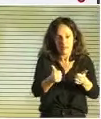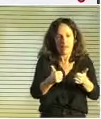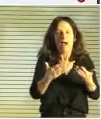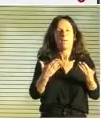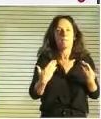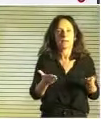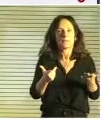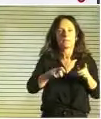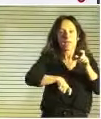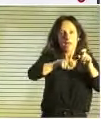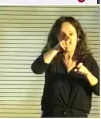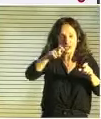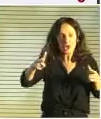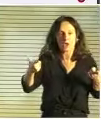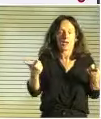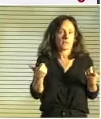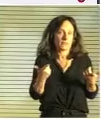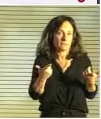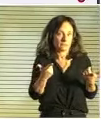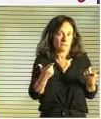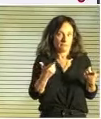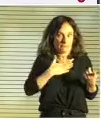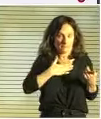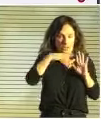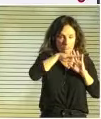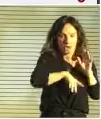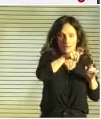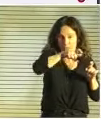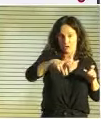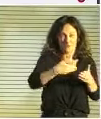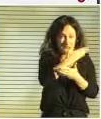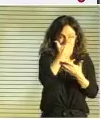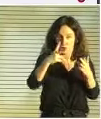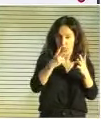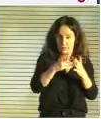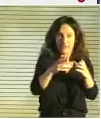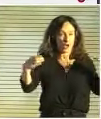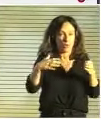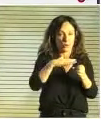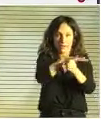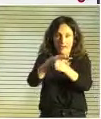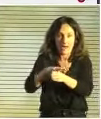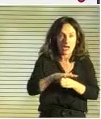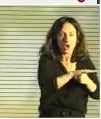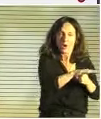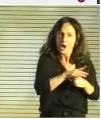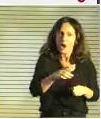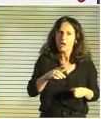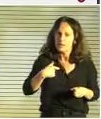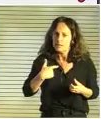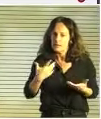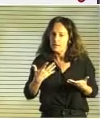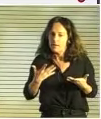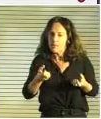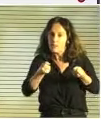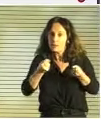the societies, the communities, the local communities. Communities should benefit from the power of tourism in the destinations. This is the